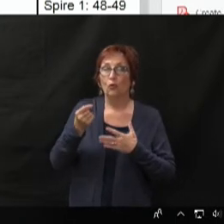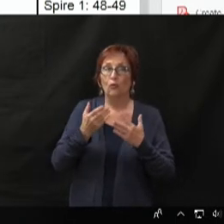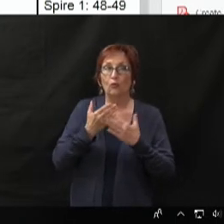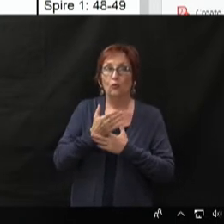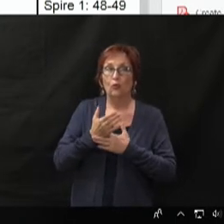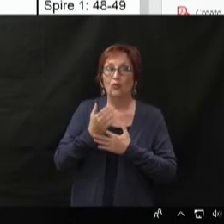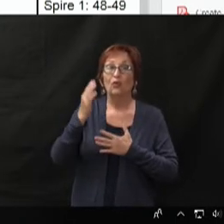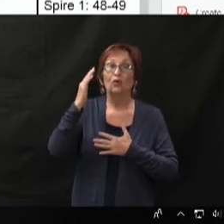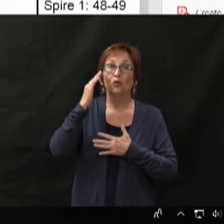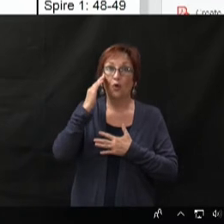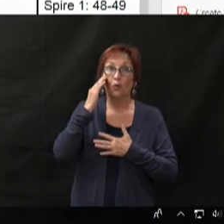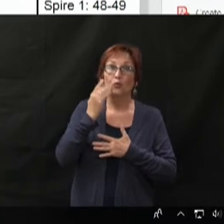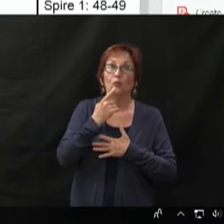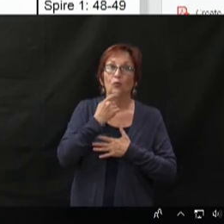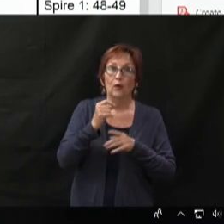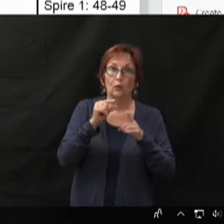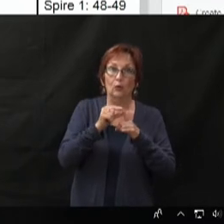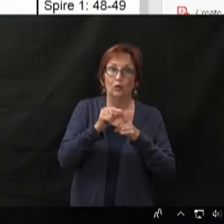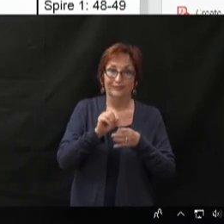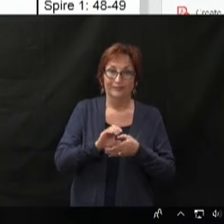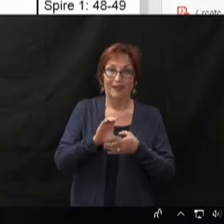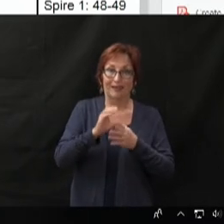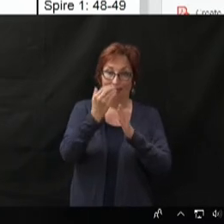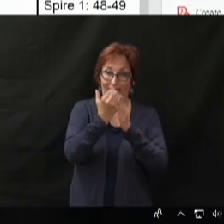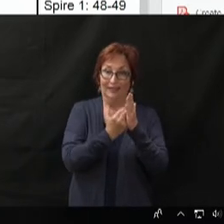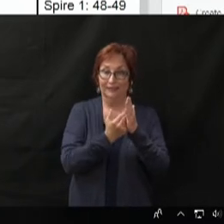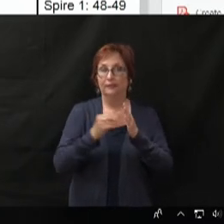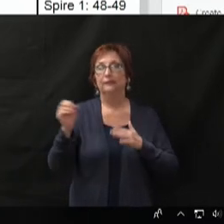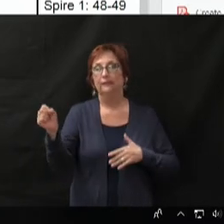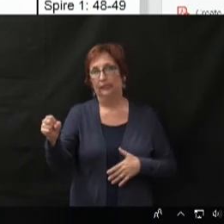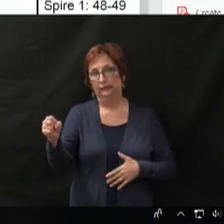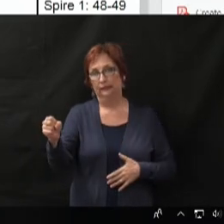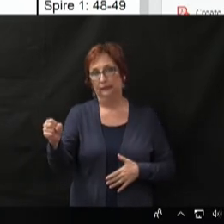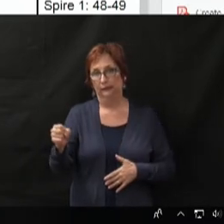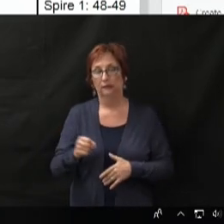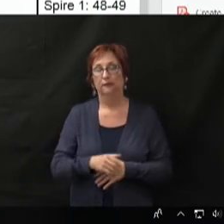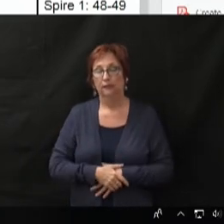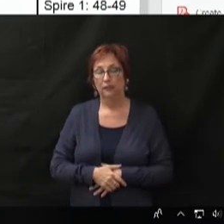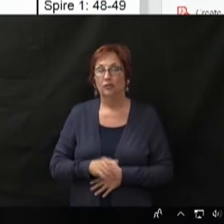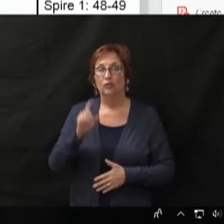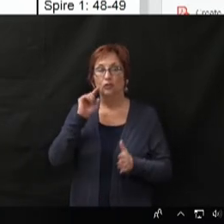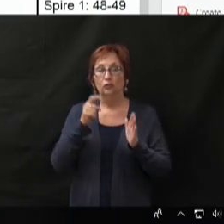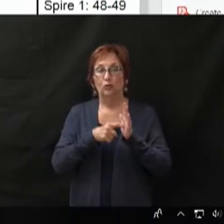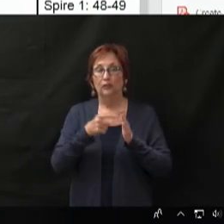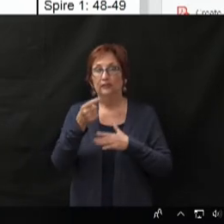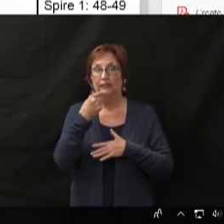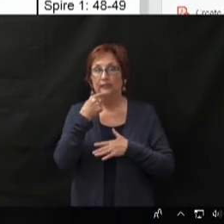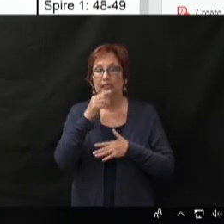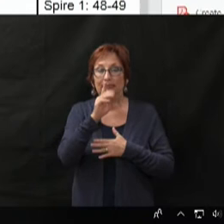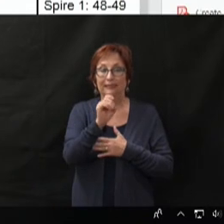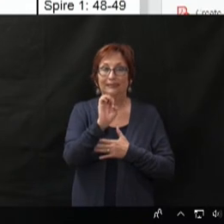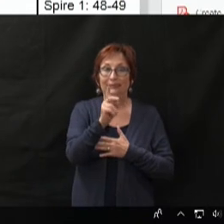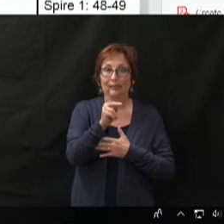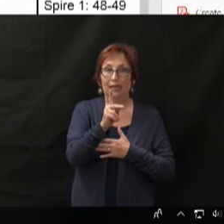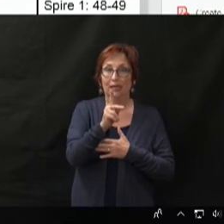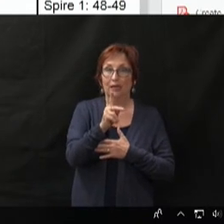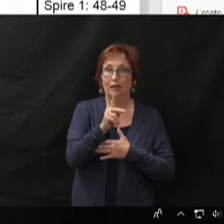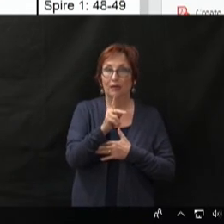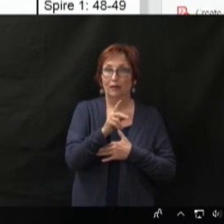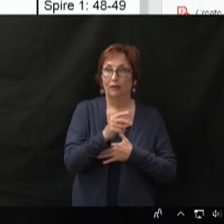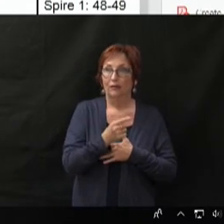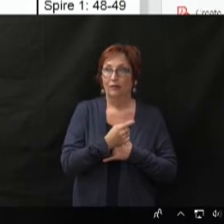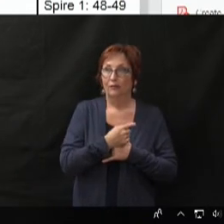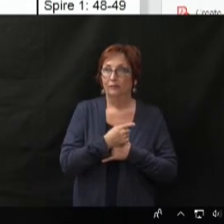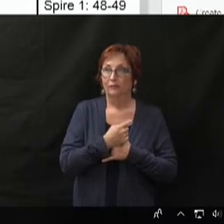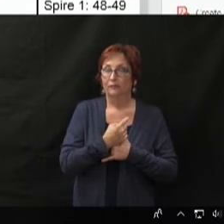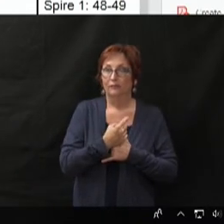known Redwood deck? Yes. So you'll notice it says deck, the one only, once, two, four, do,